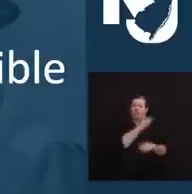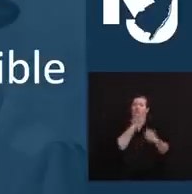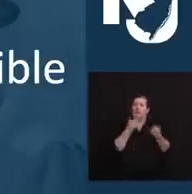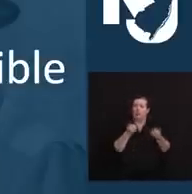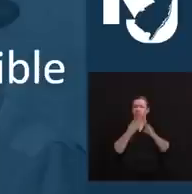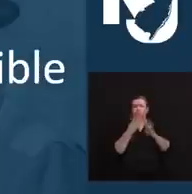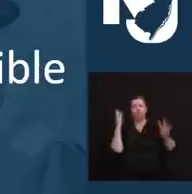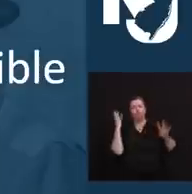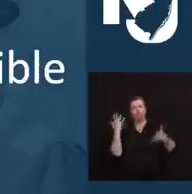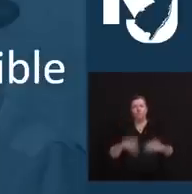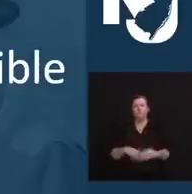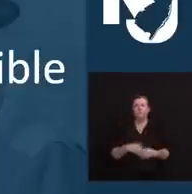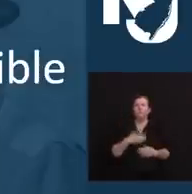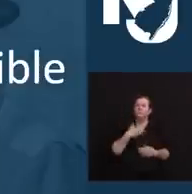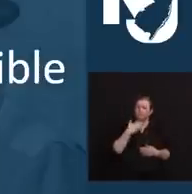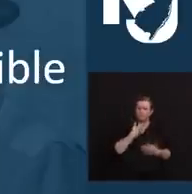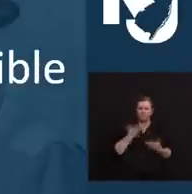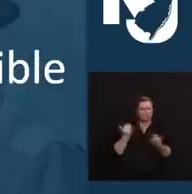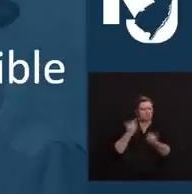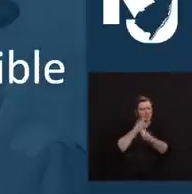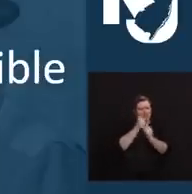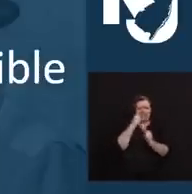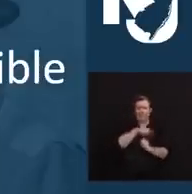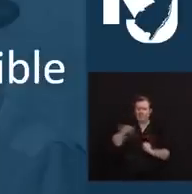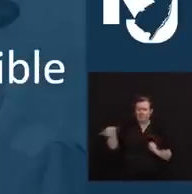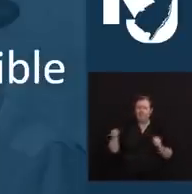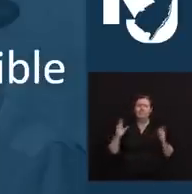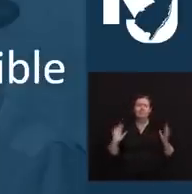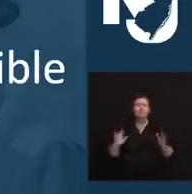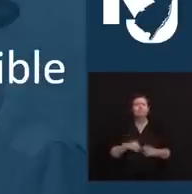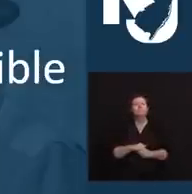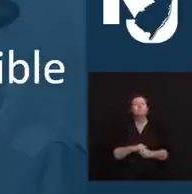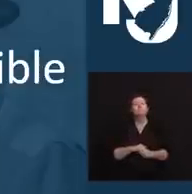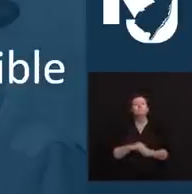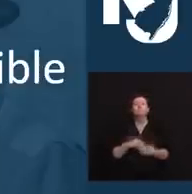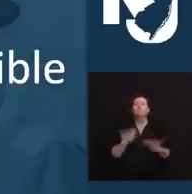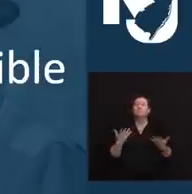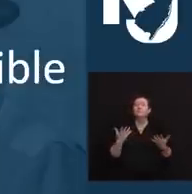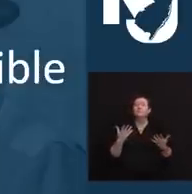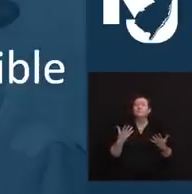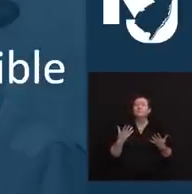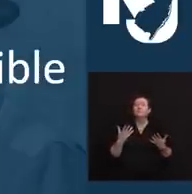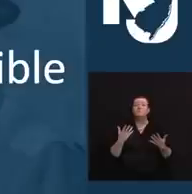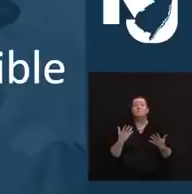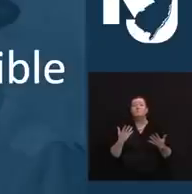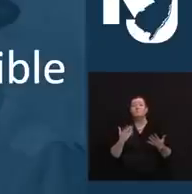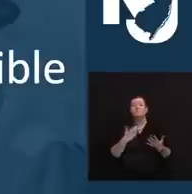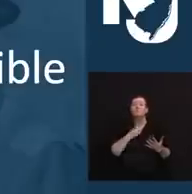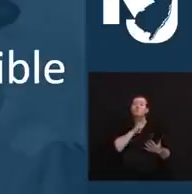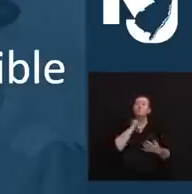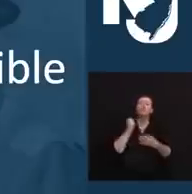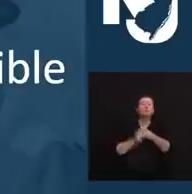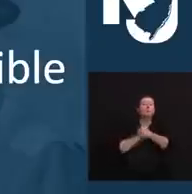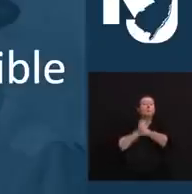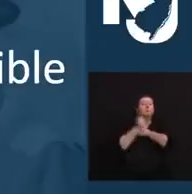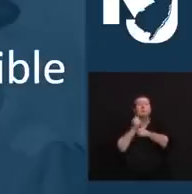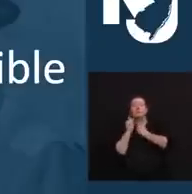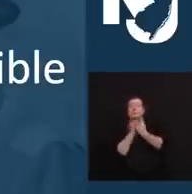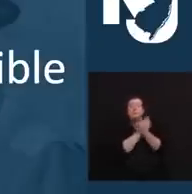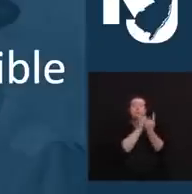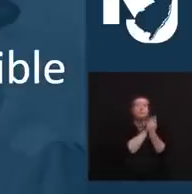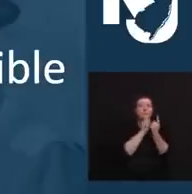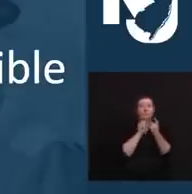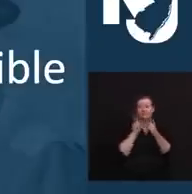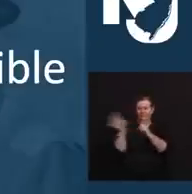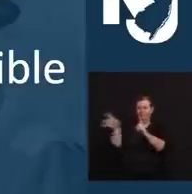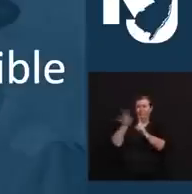all. These are folks who have been just as much in harm's way on the front lines as many of our healthcare workers, and they often